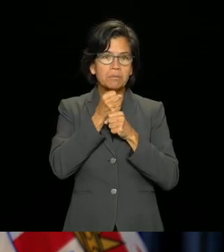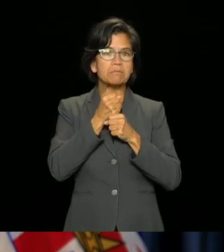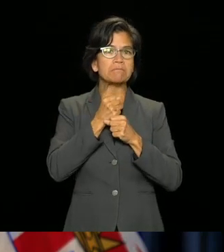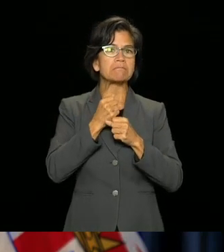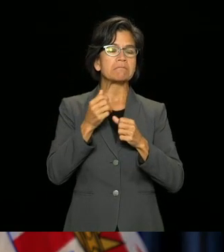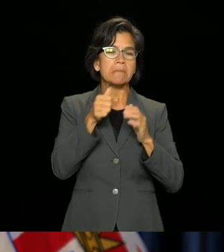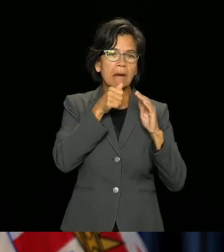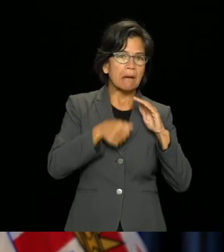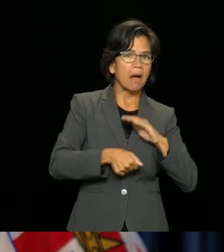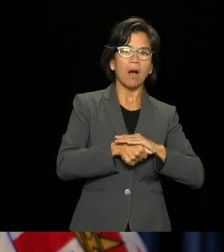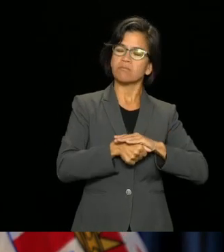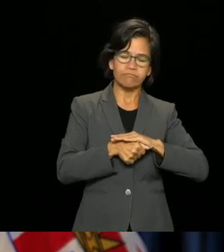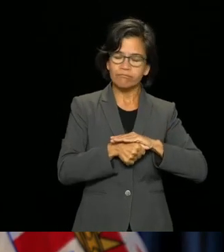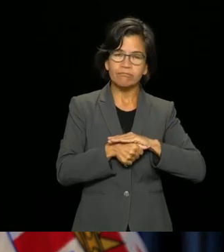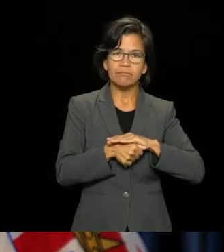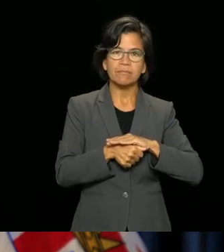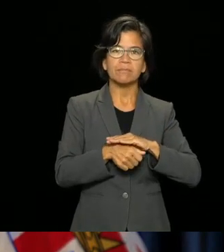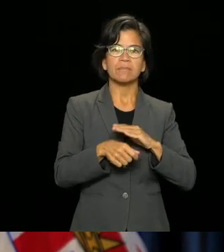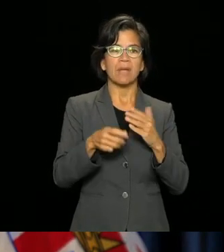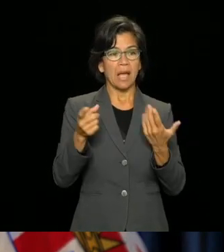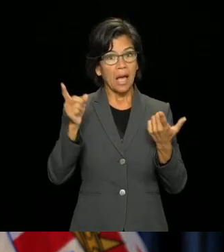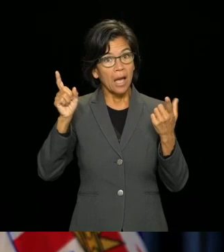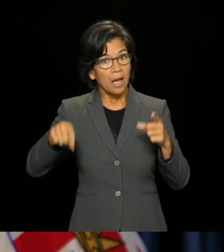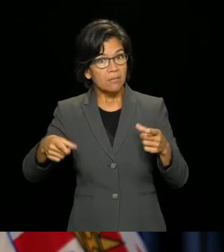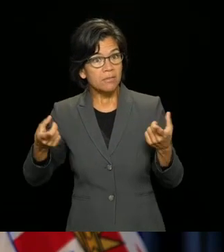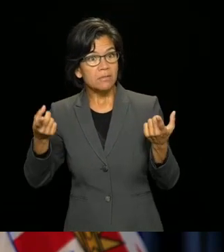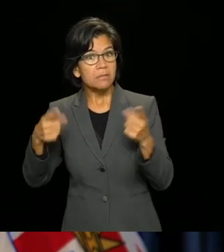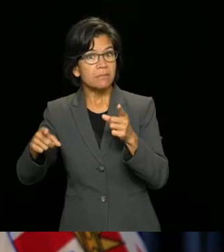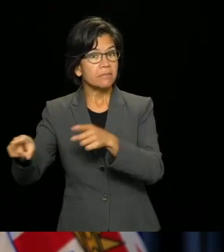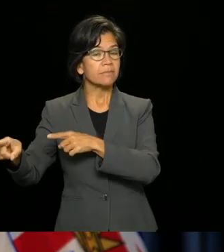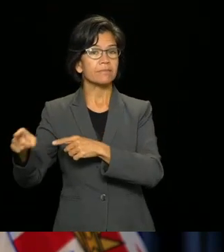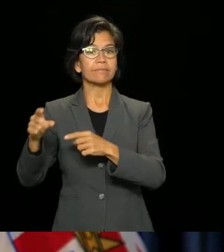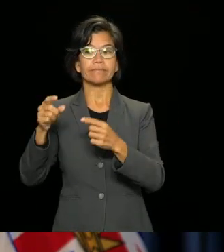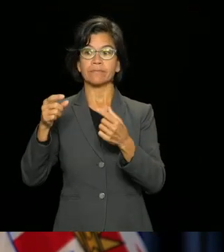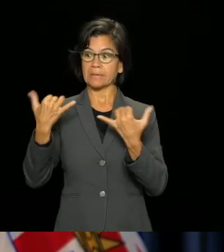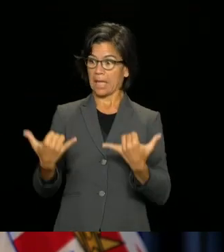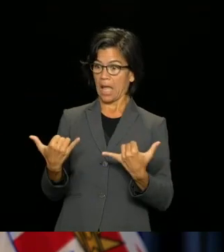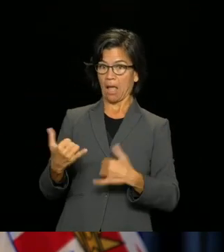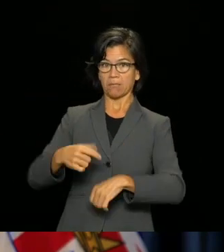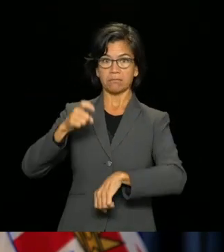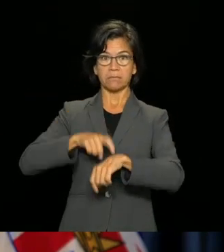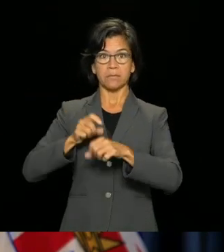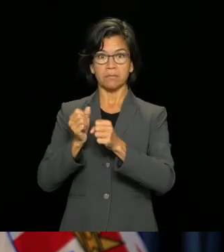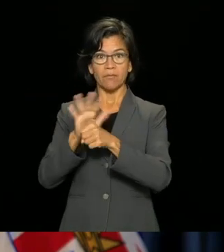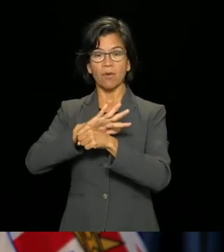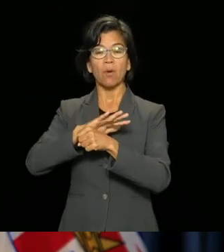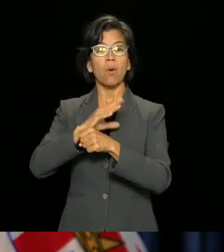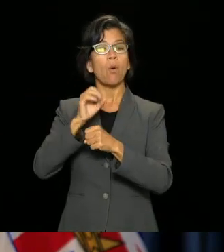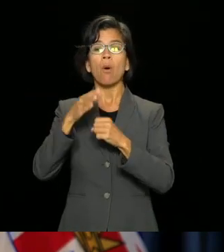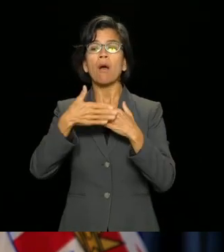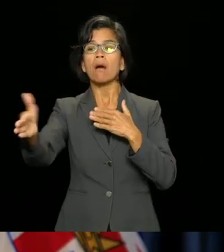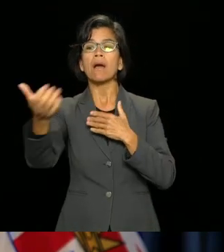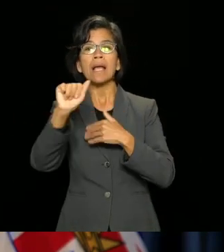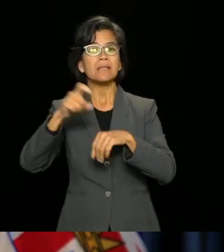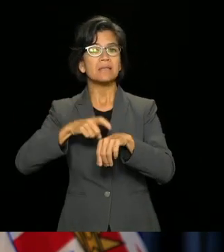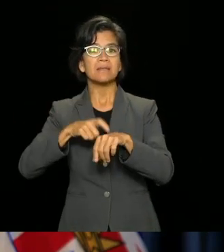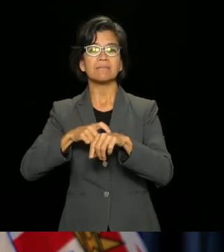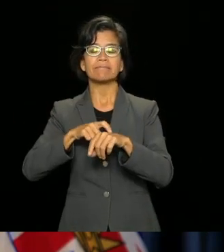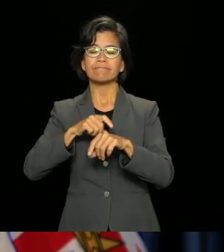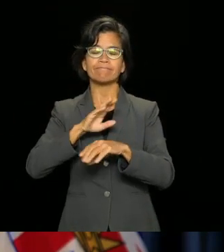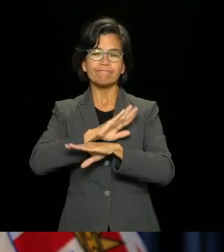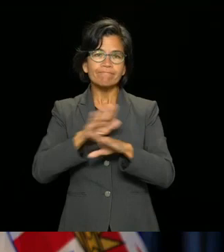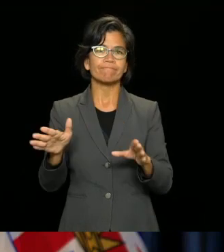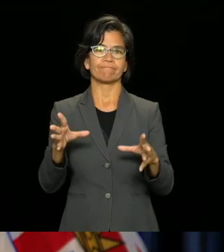be kept behind closed doors. Sexual violence should never be tolerated, not during this pandemic, not